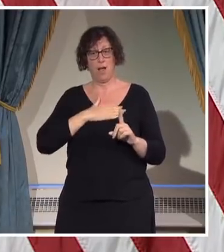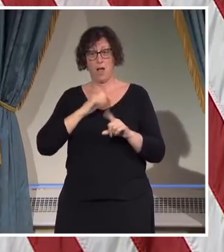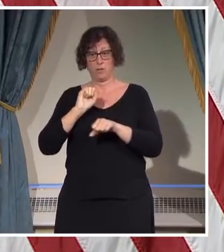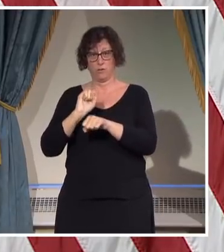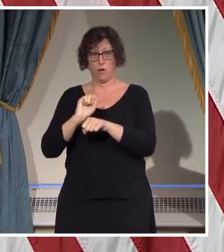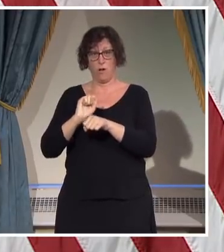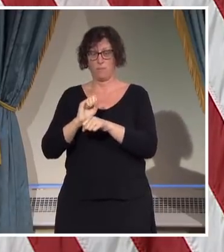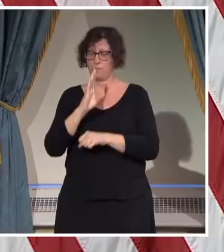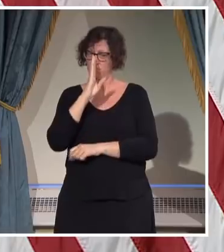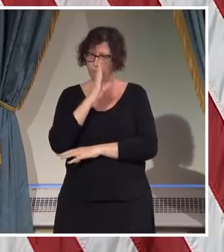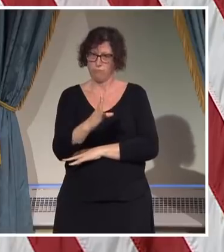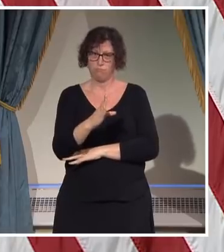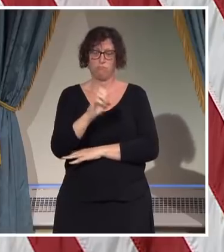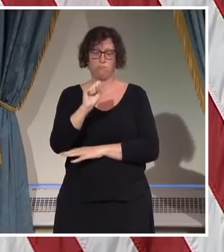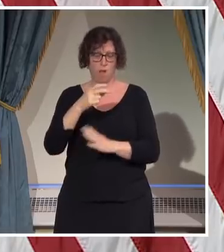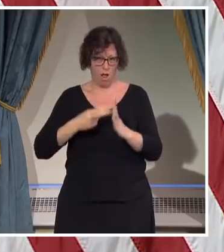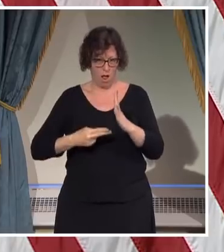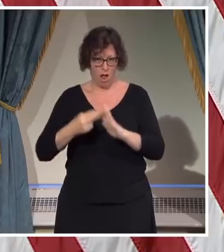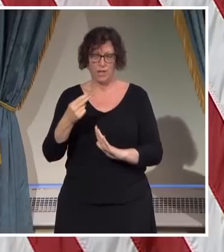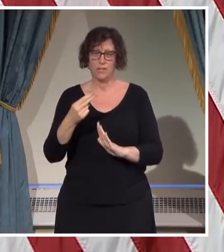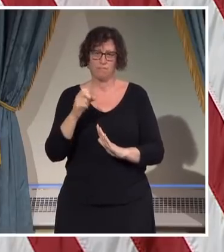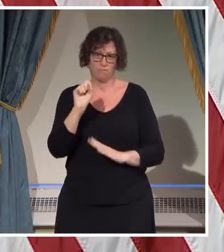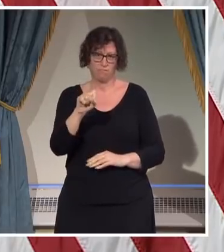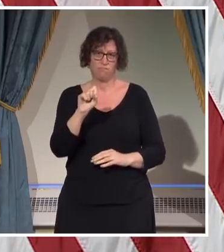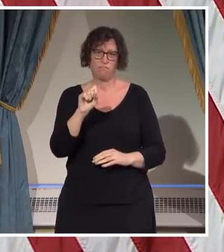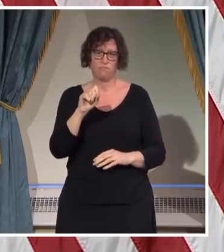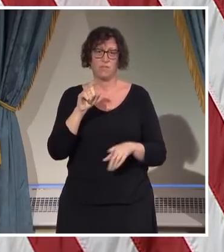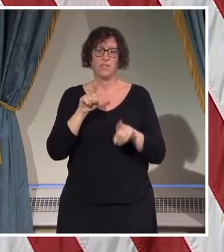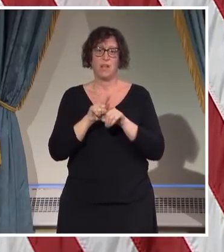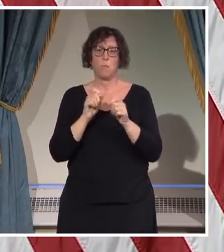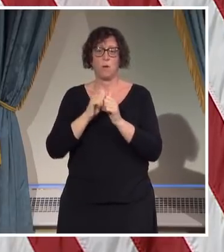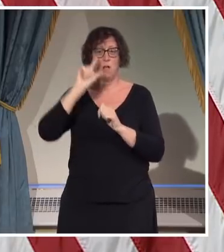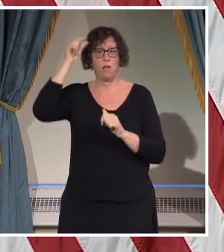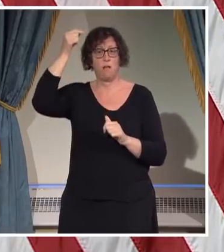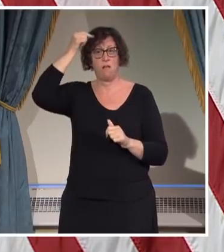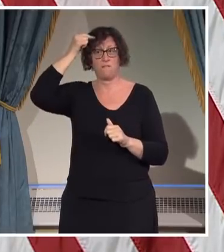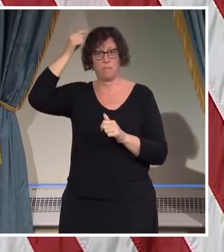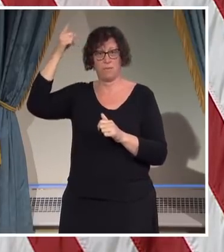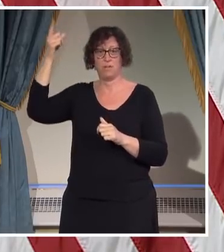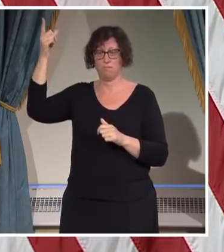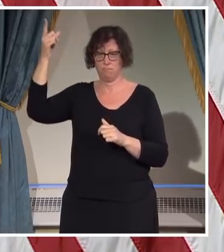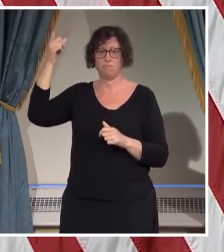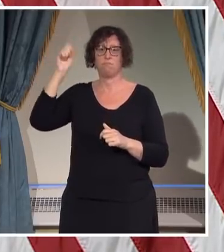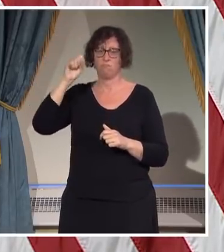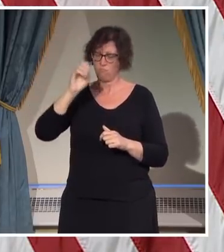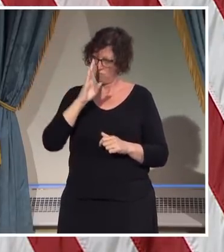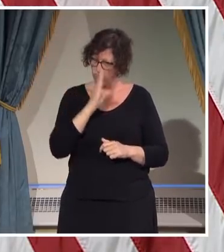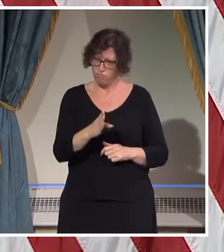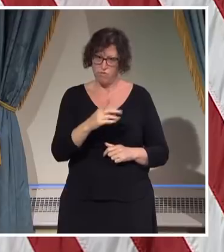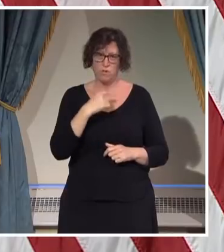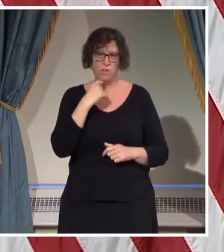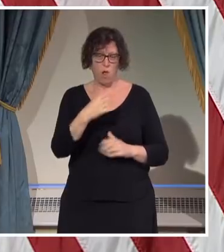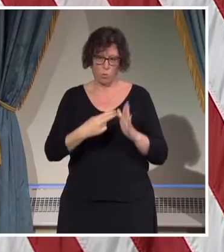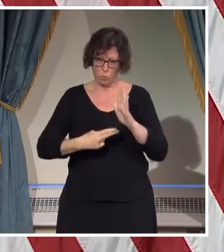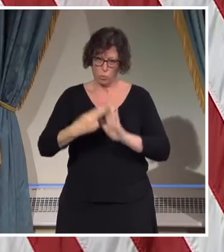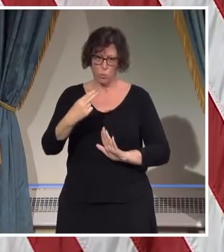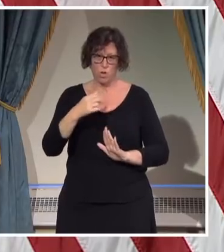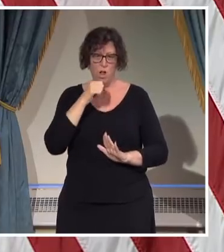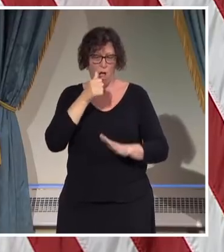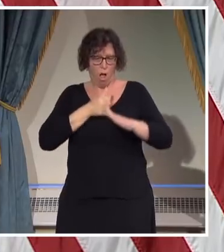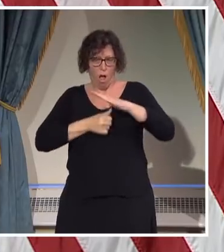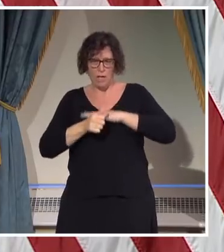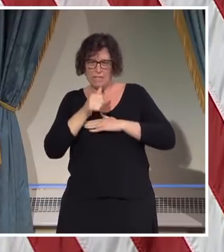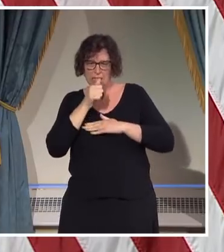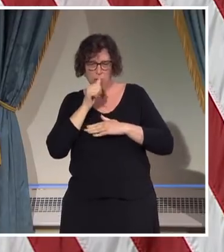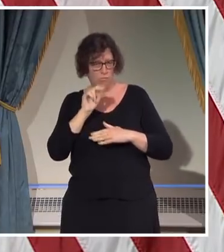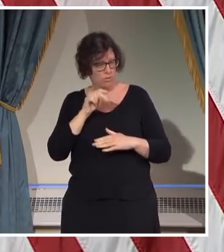straightforward as well, and I commend him. We've been clear. It's going to get a lot worse. So clearly, what we're trying to do now